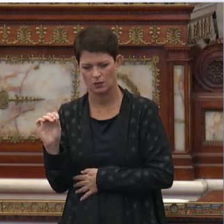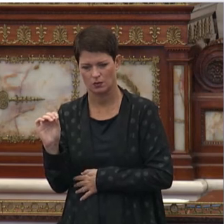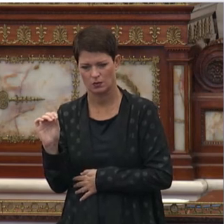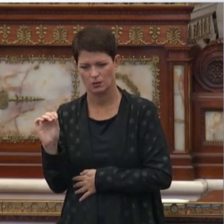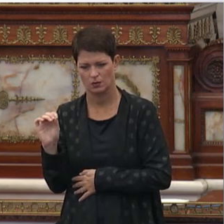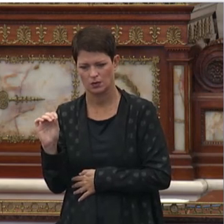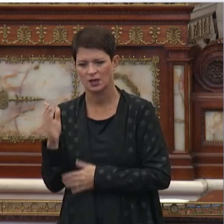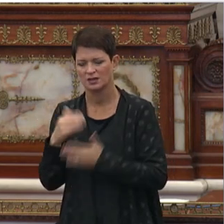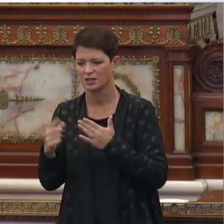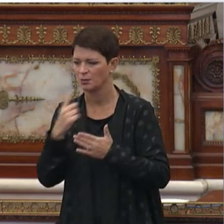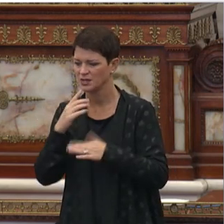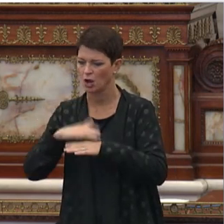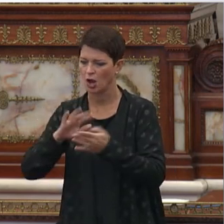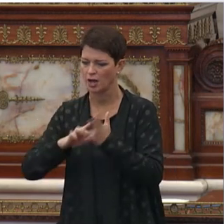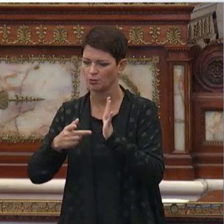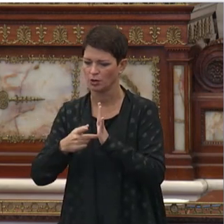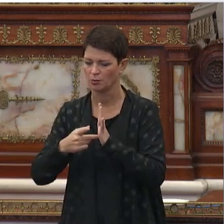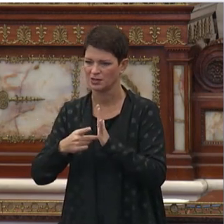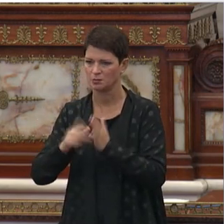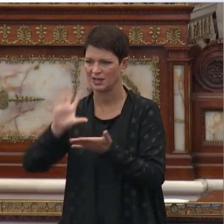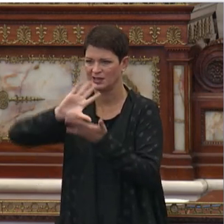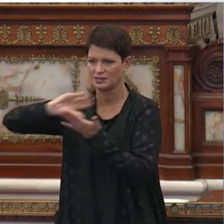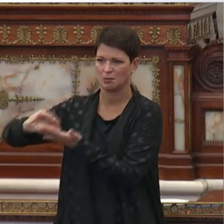some would say, purposely being diminished.